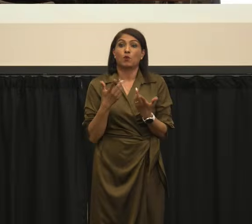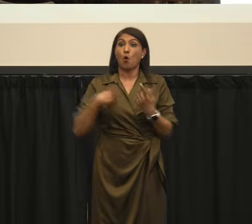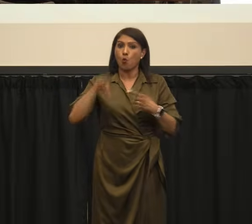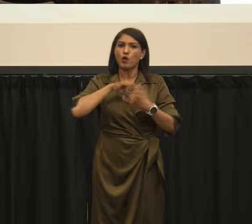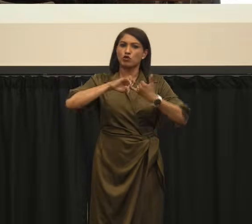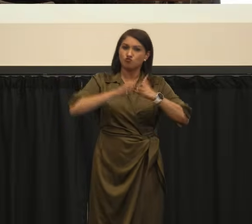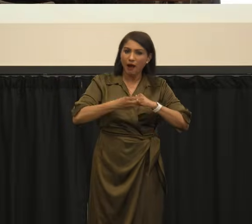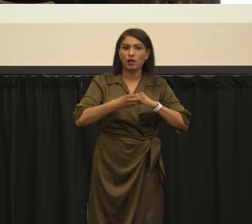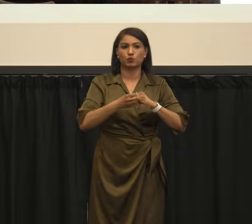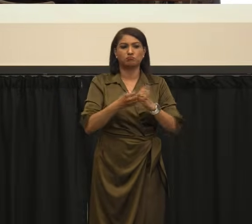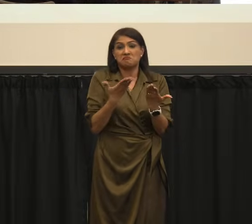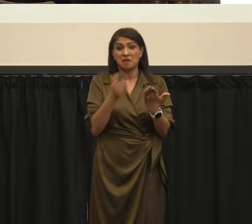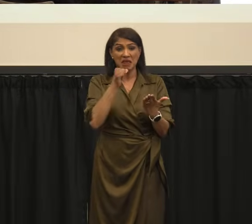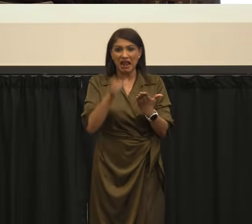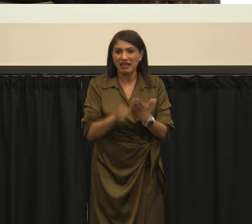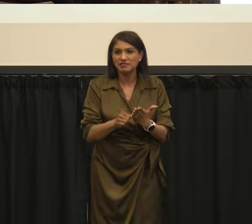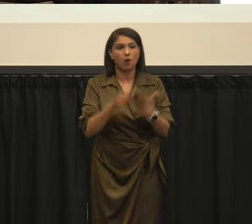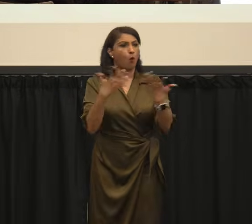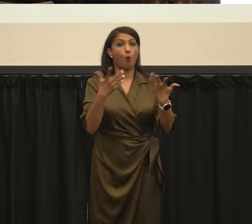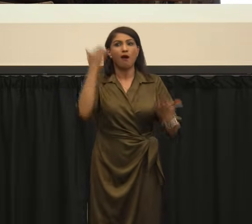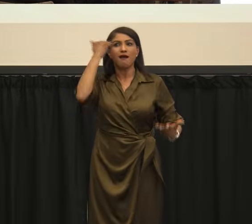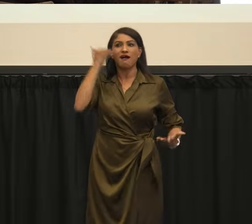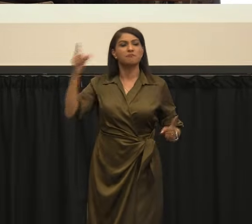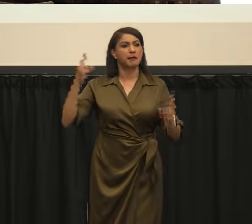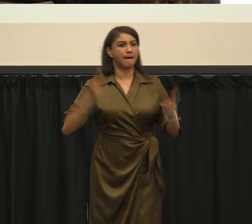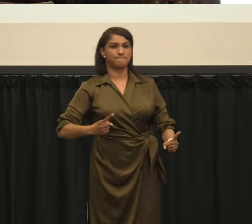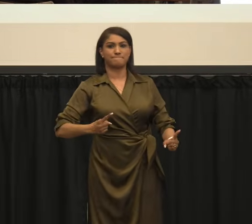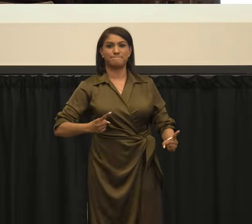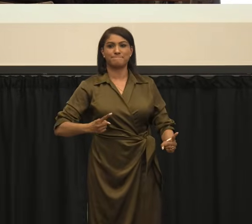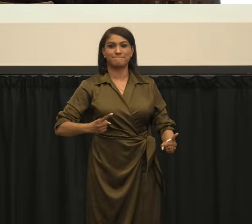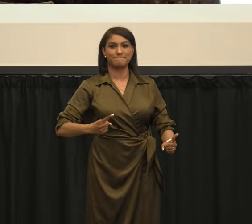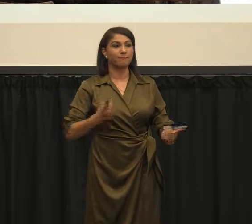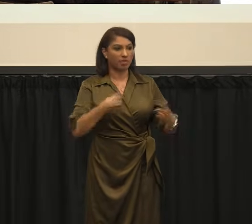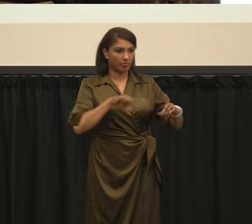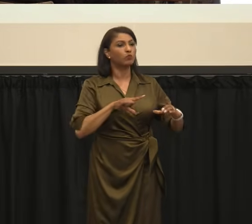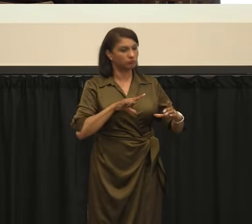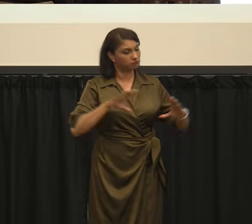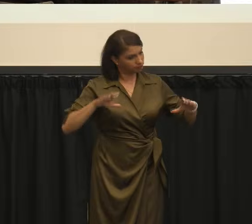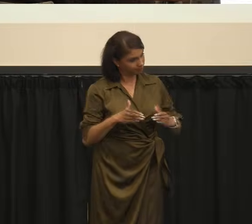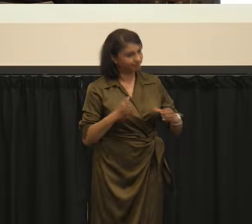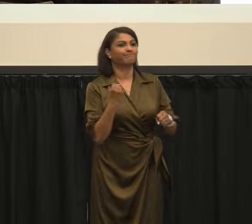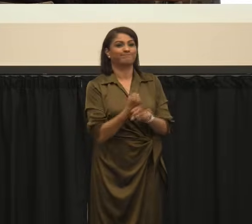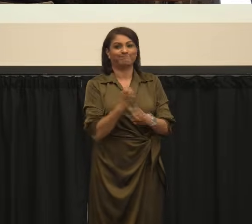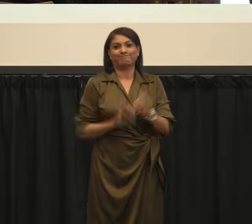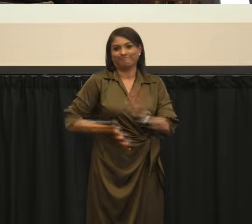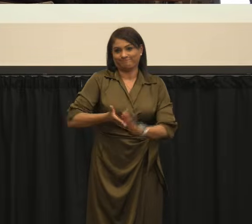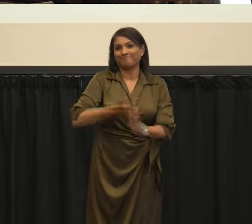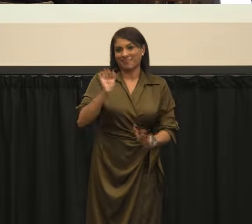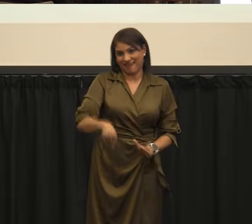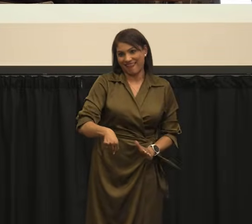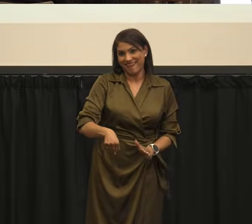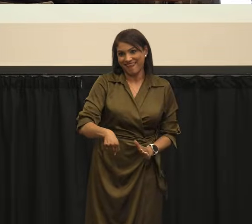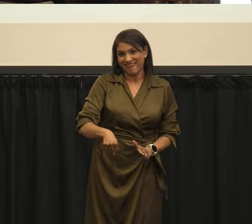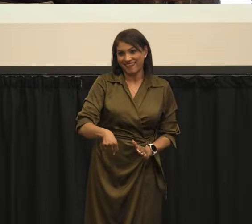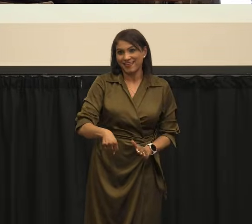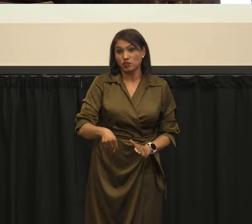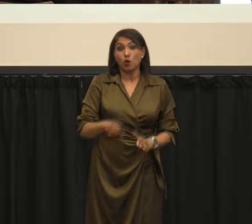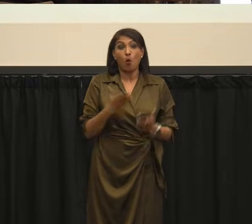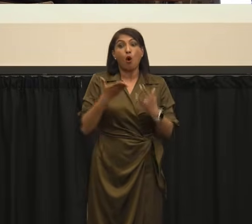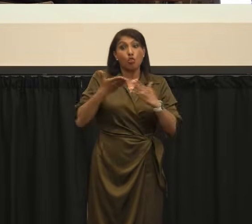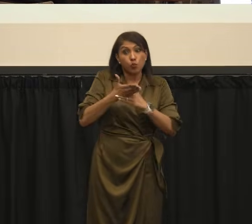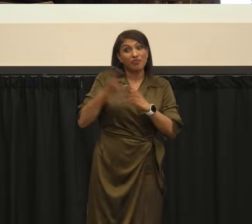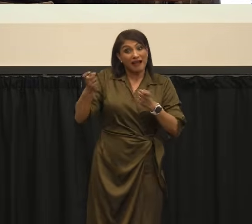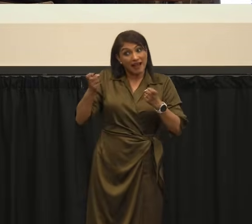if they're not willing to, these are the things that will happen, or this is the impact. And we're hoping that government sort of